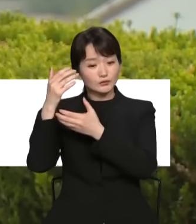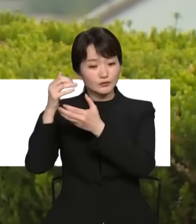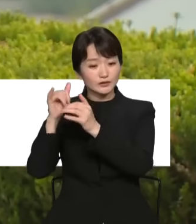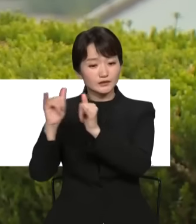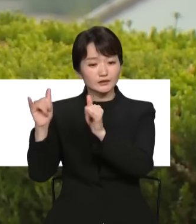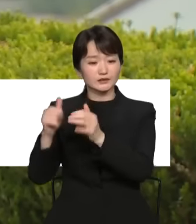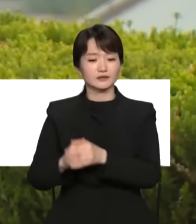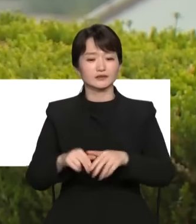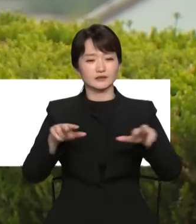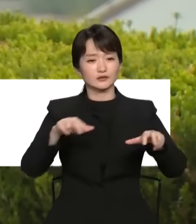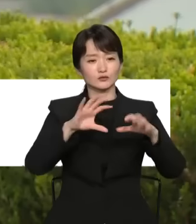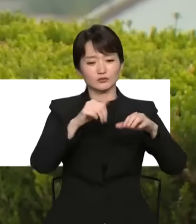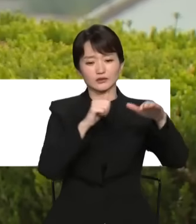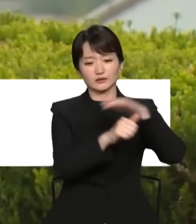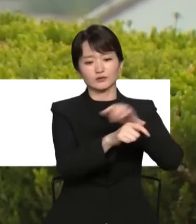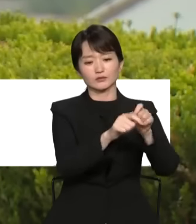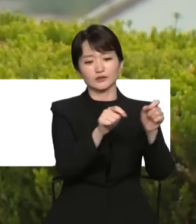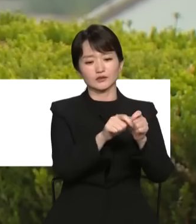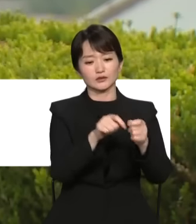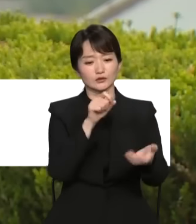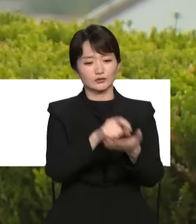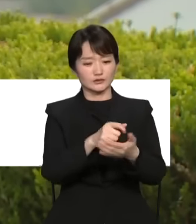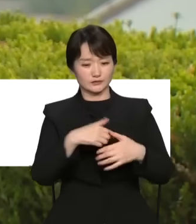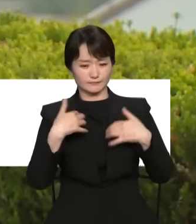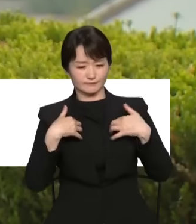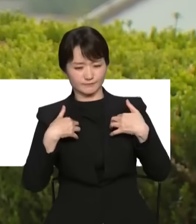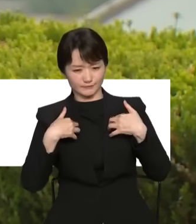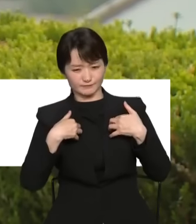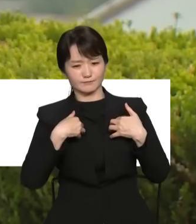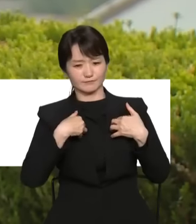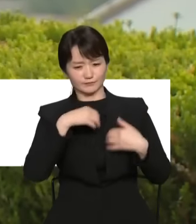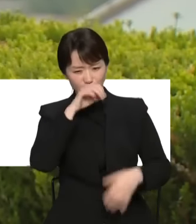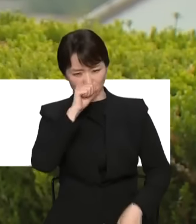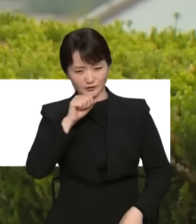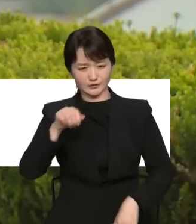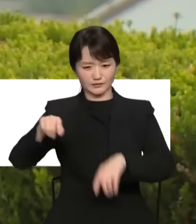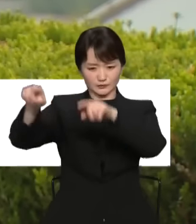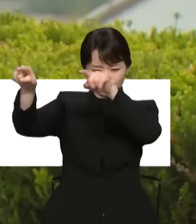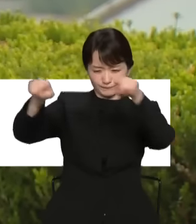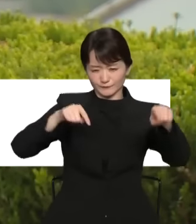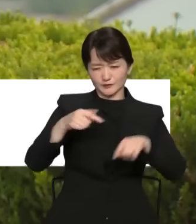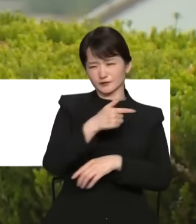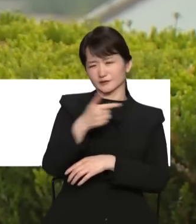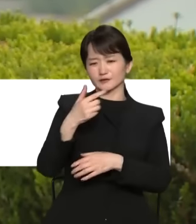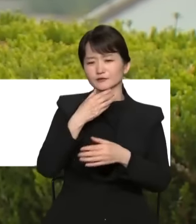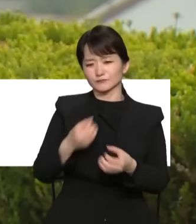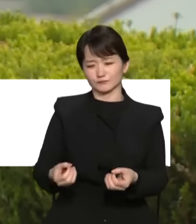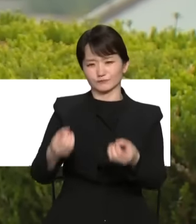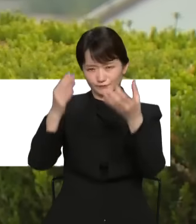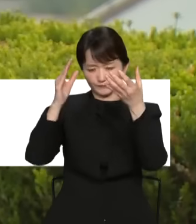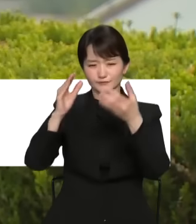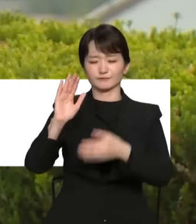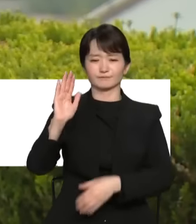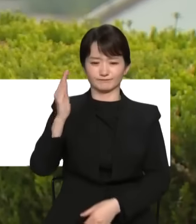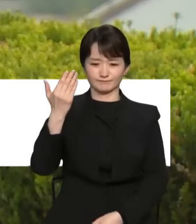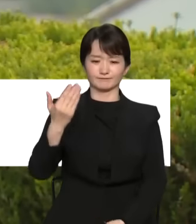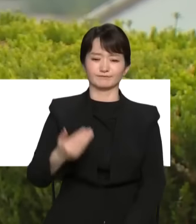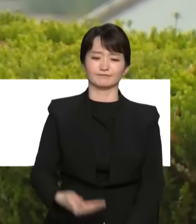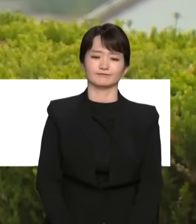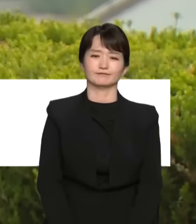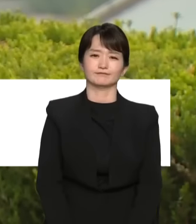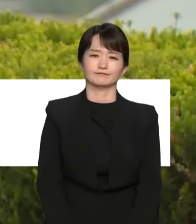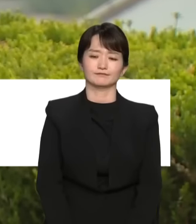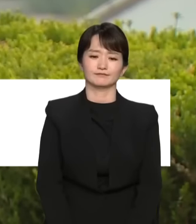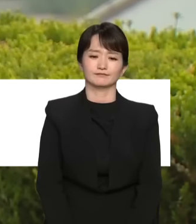national team as well as they did the older generation, as they did in 2002. That was a